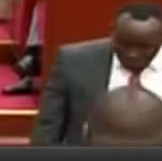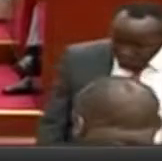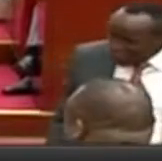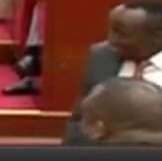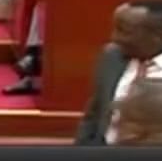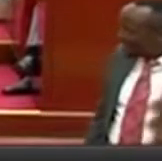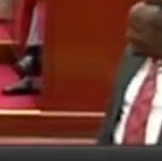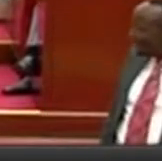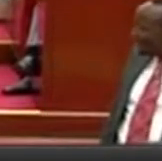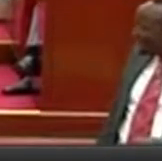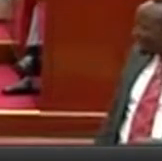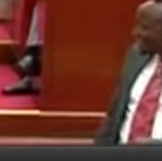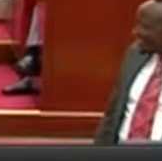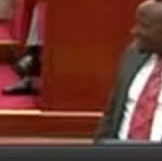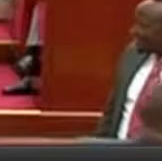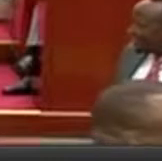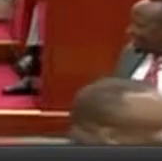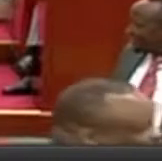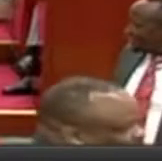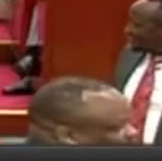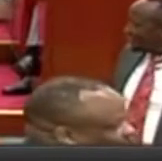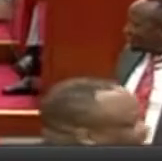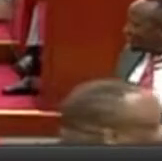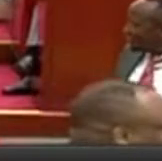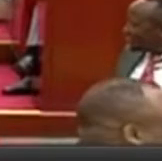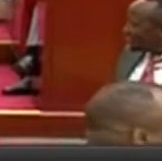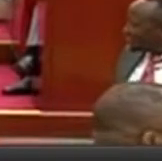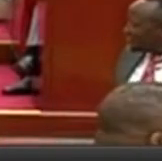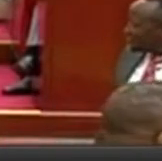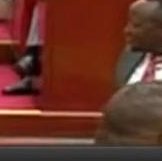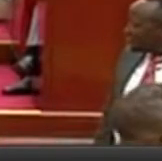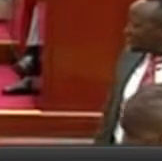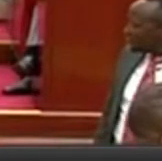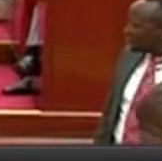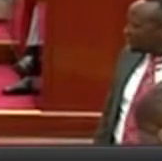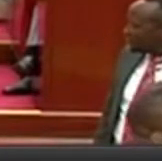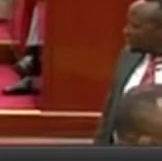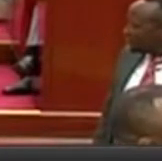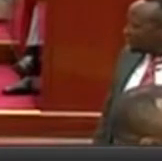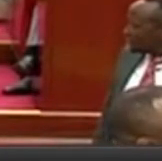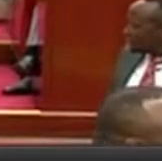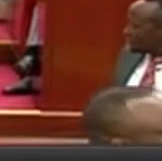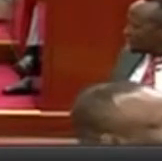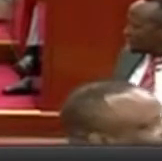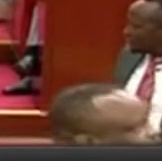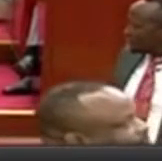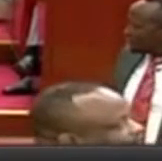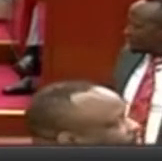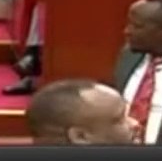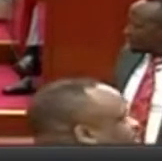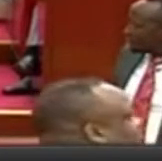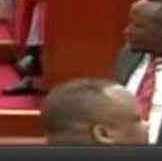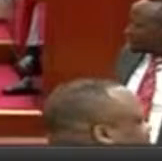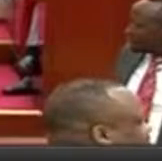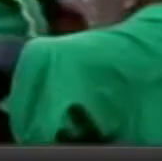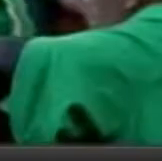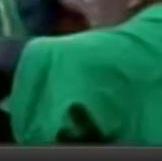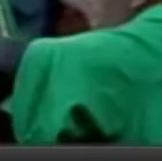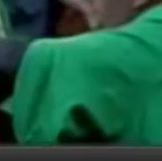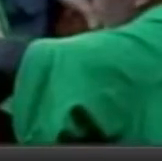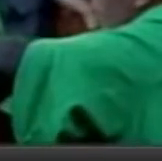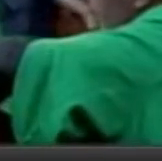That is according to Standing Order 73 of the National